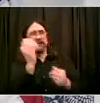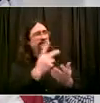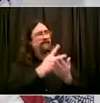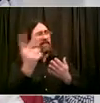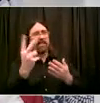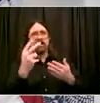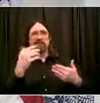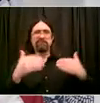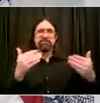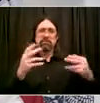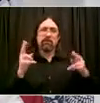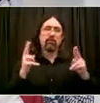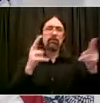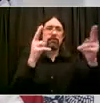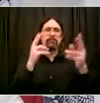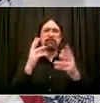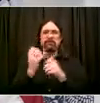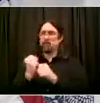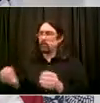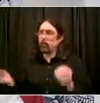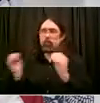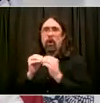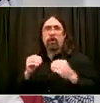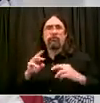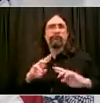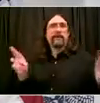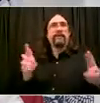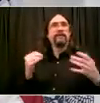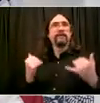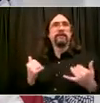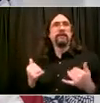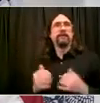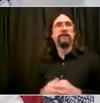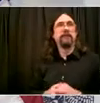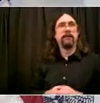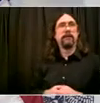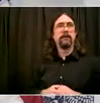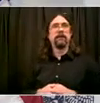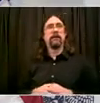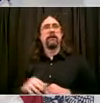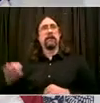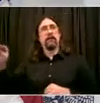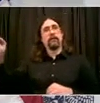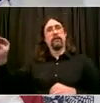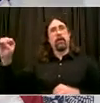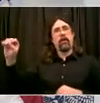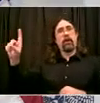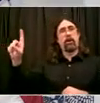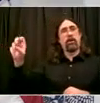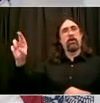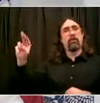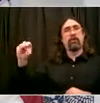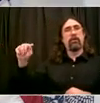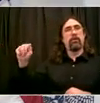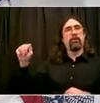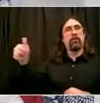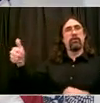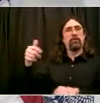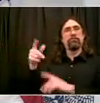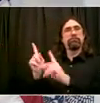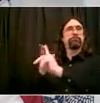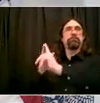those achievements to other companies to maximize production, even though we have plenty of examples from wartime of that very same approach being